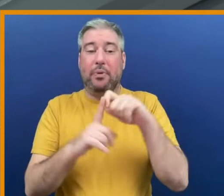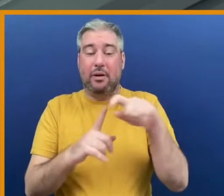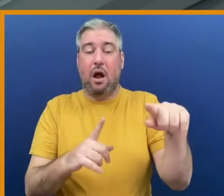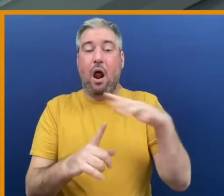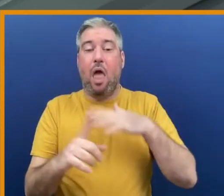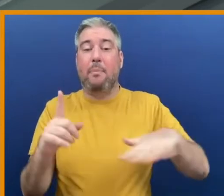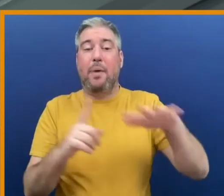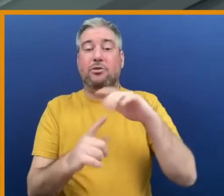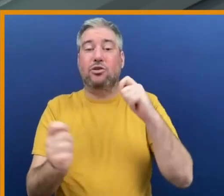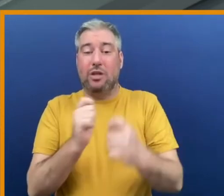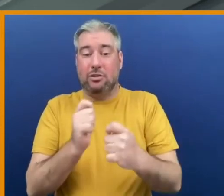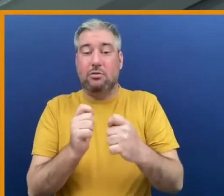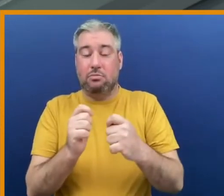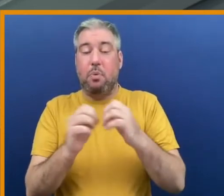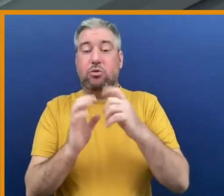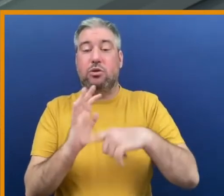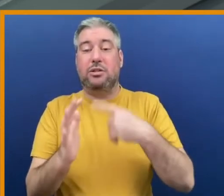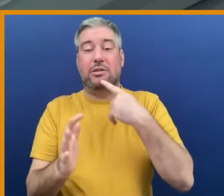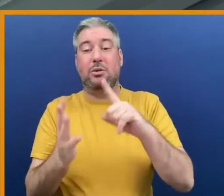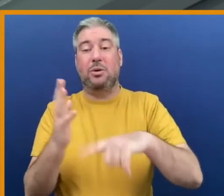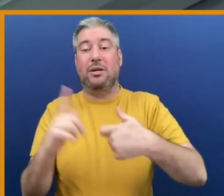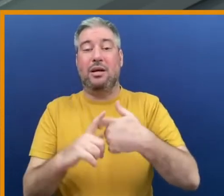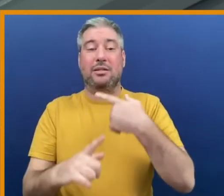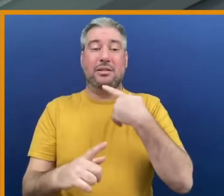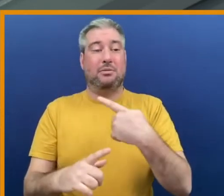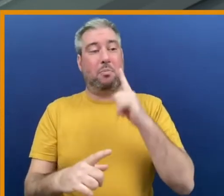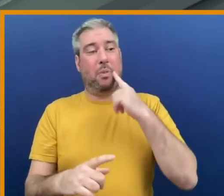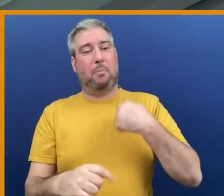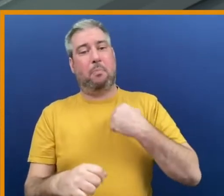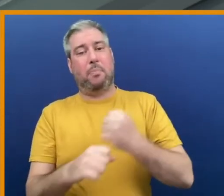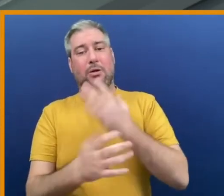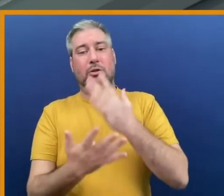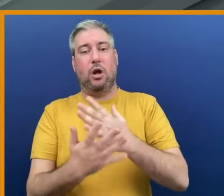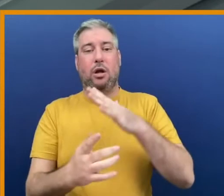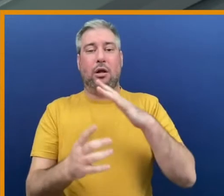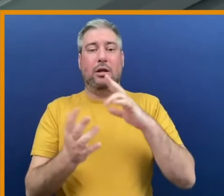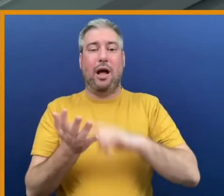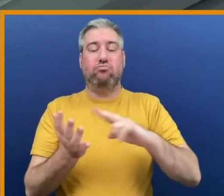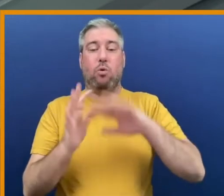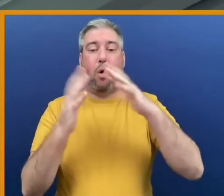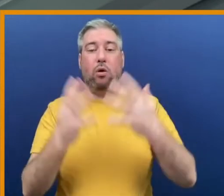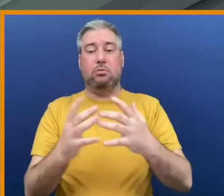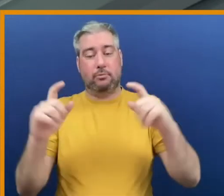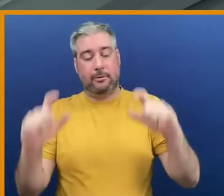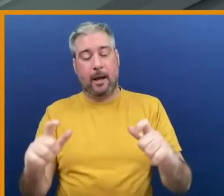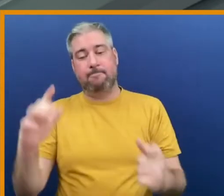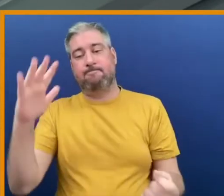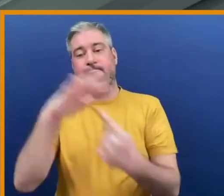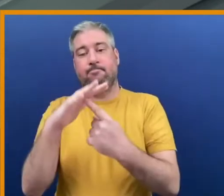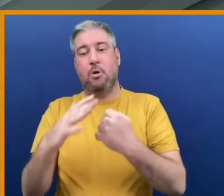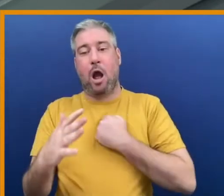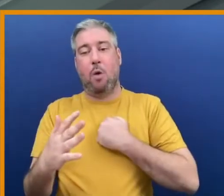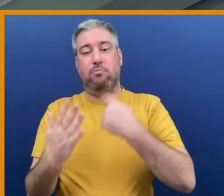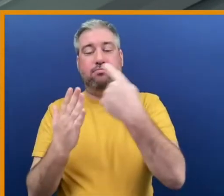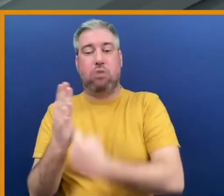make sure that the natural world stays right at the top of the global agenda. But as with most of his bluster, that